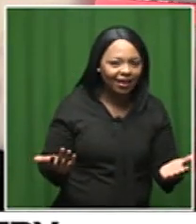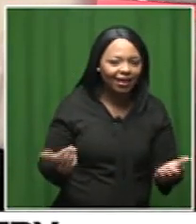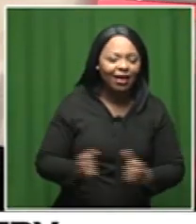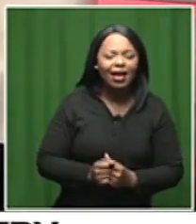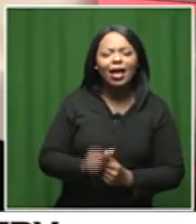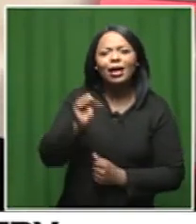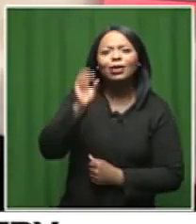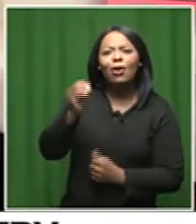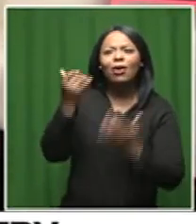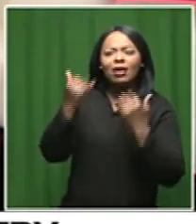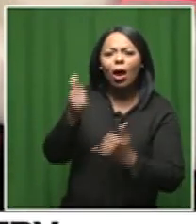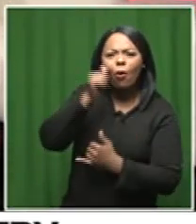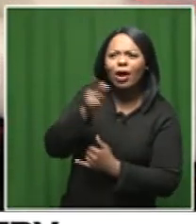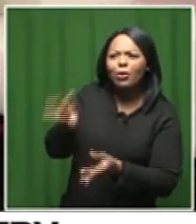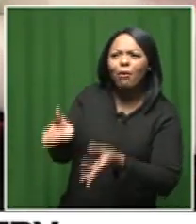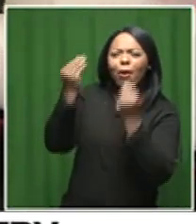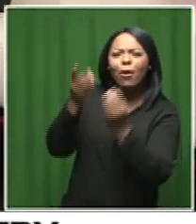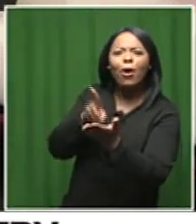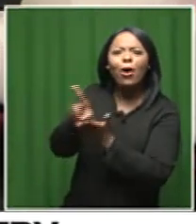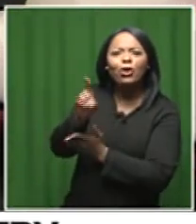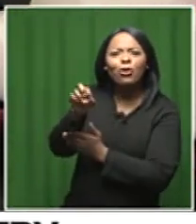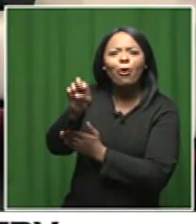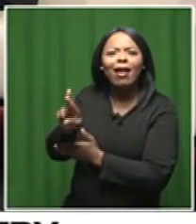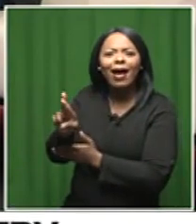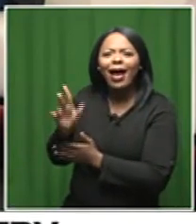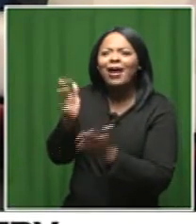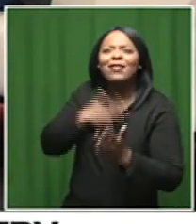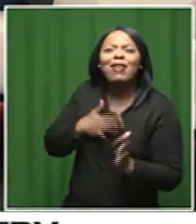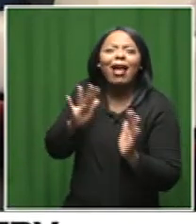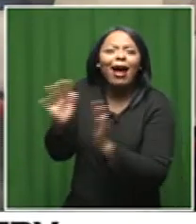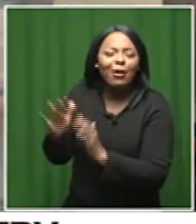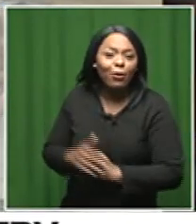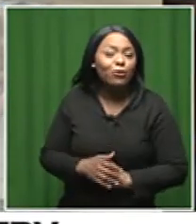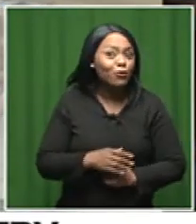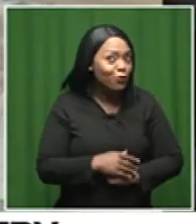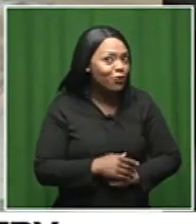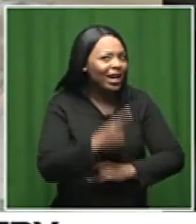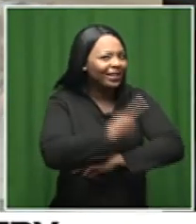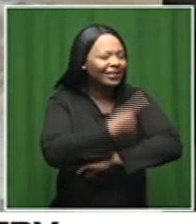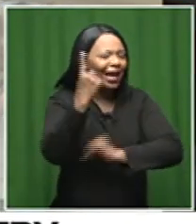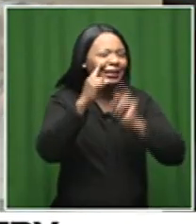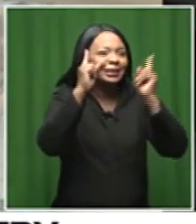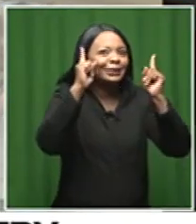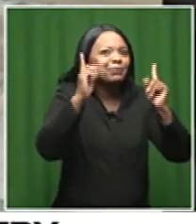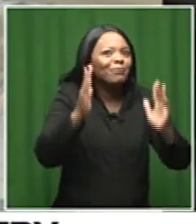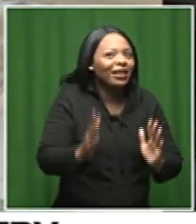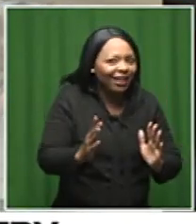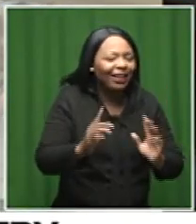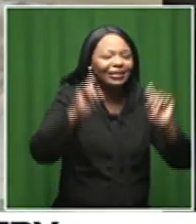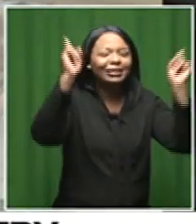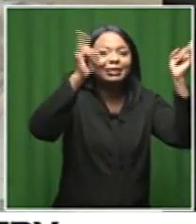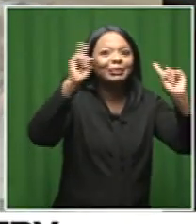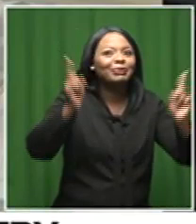donation. Take us through that day. It was actually a very special day. My mother and my grandmother could be there. They were there the day